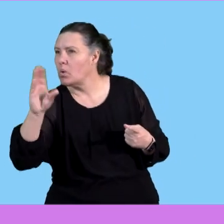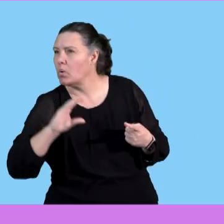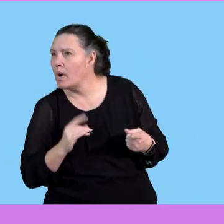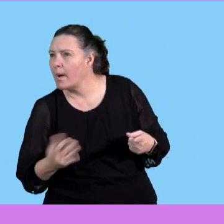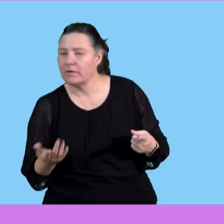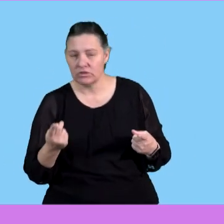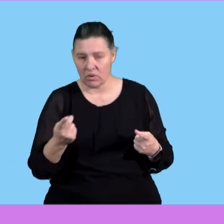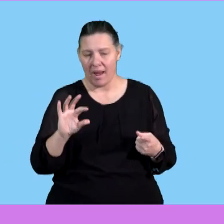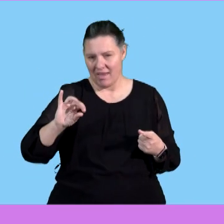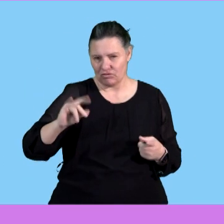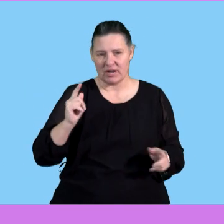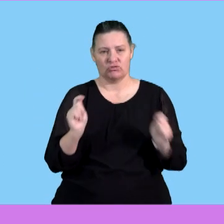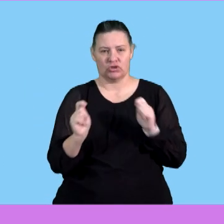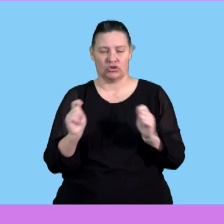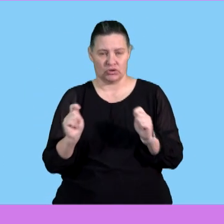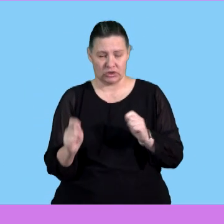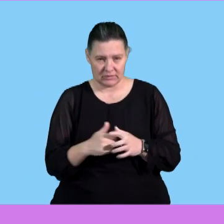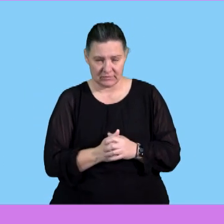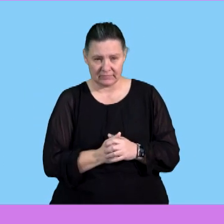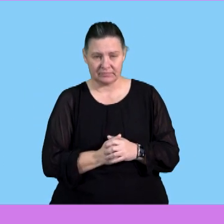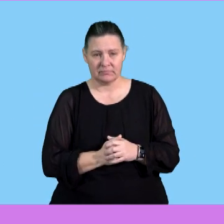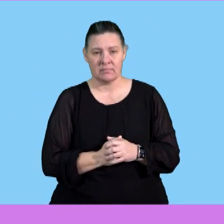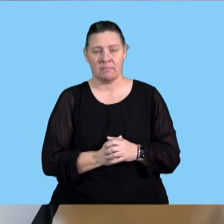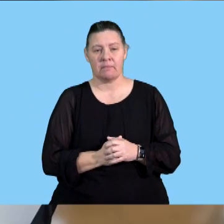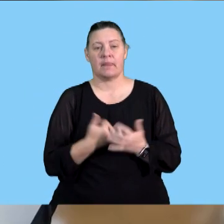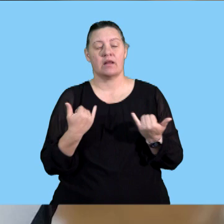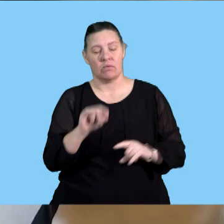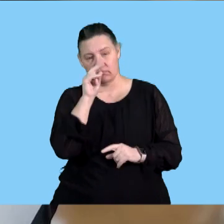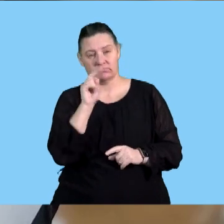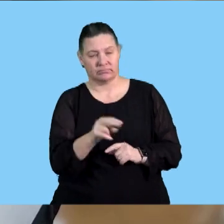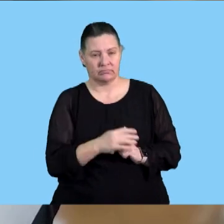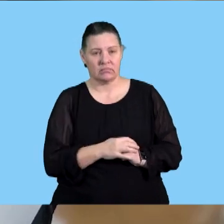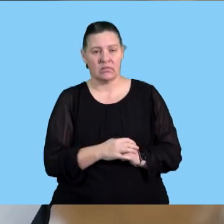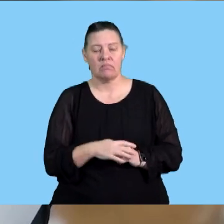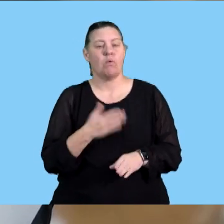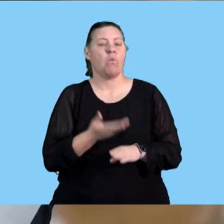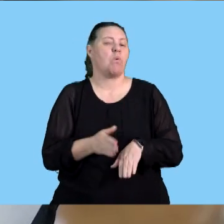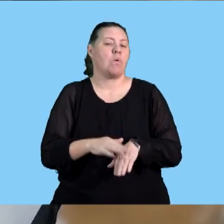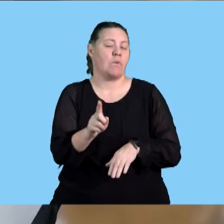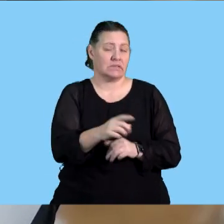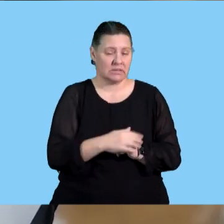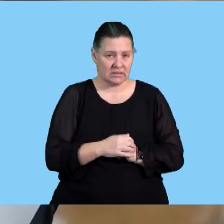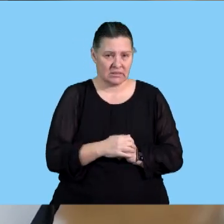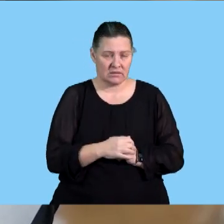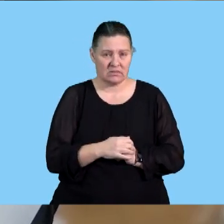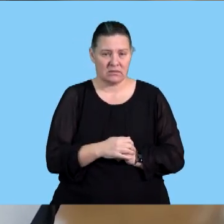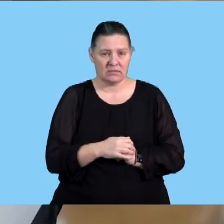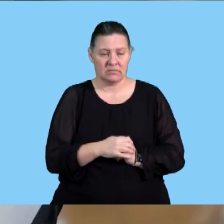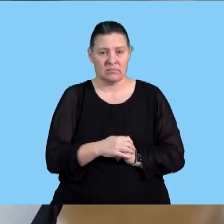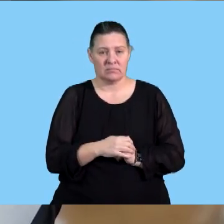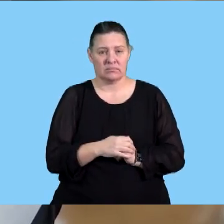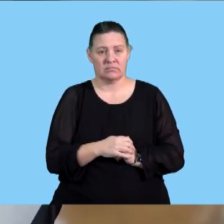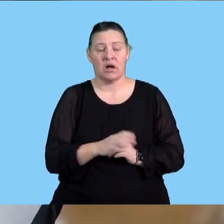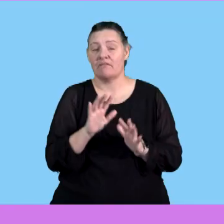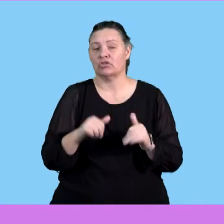on daily basis, the exchange rates. Right, so now let us look at what we can work on, which is our